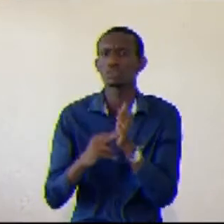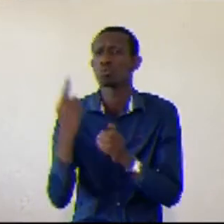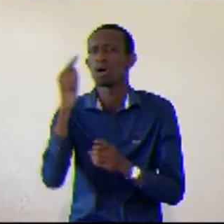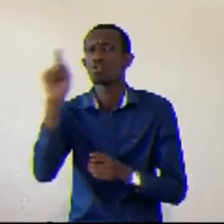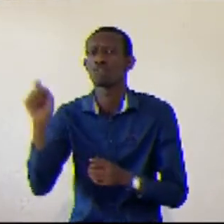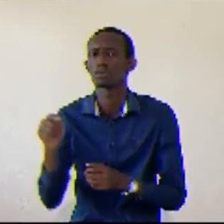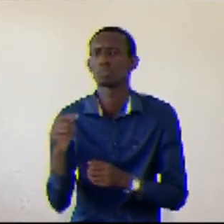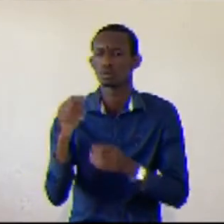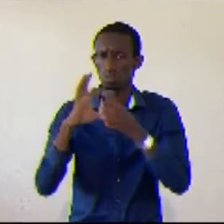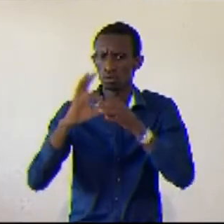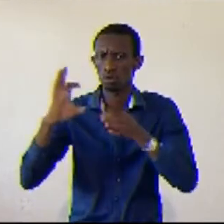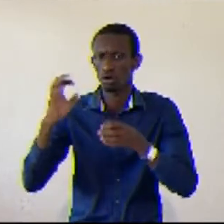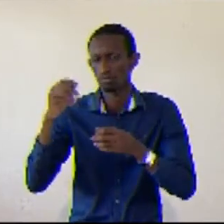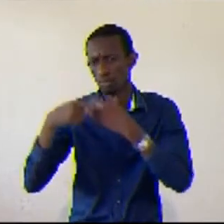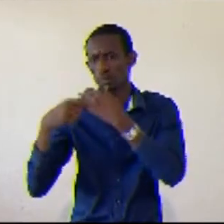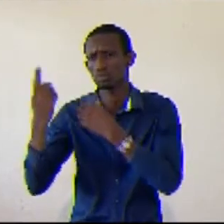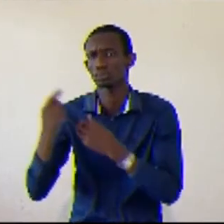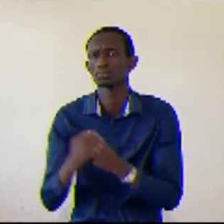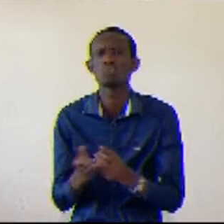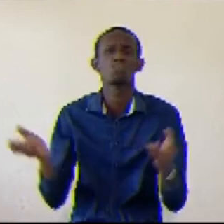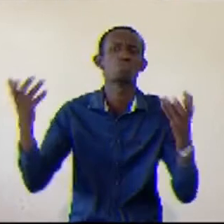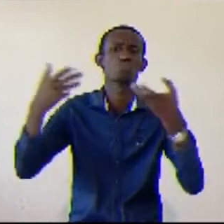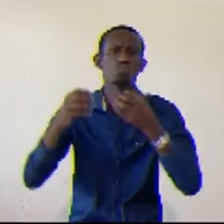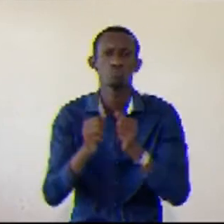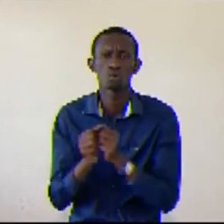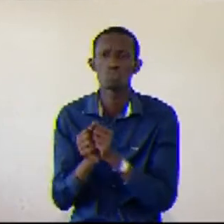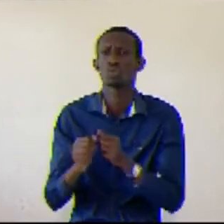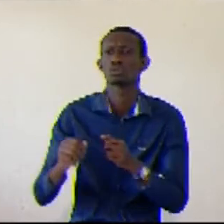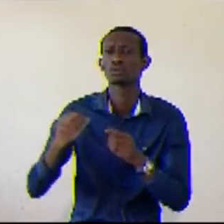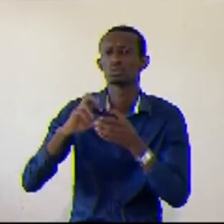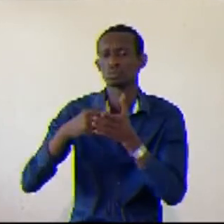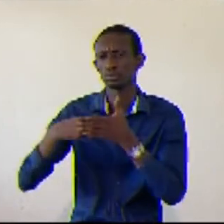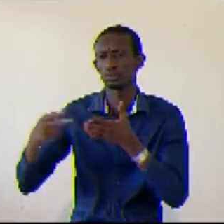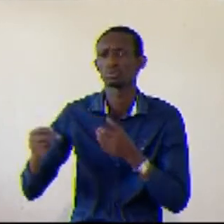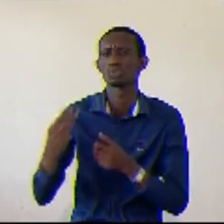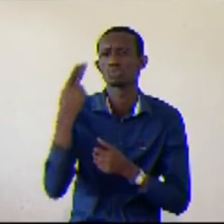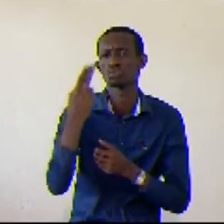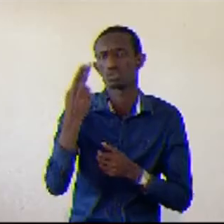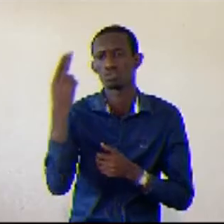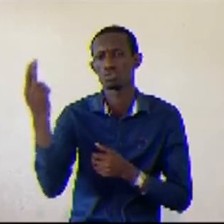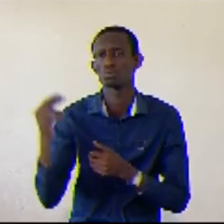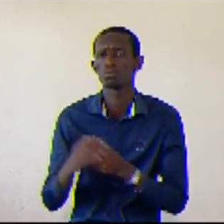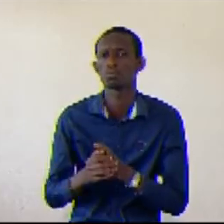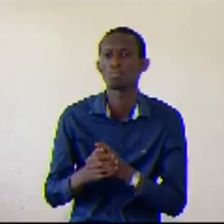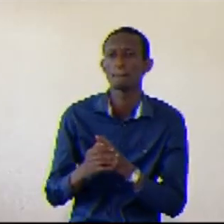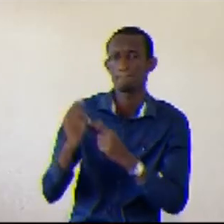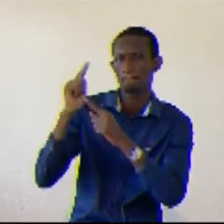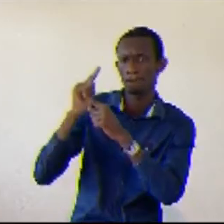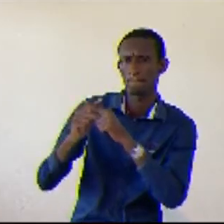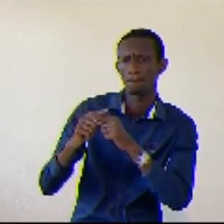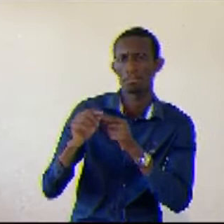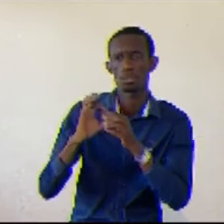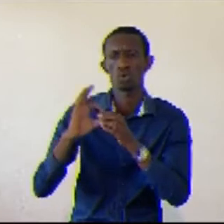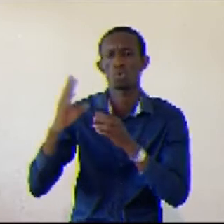1. So by cross multiplication, I'll be having 22 times alpha minus 1, which is equal